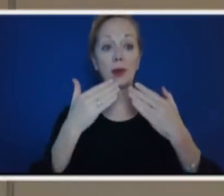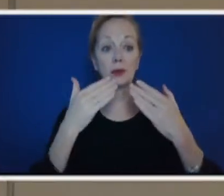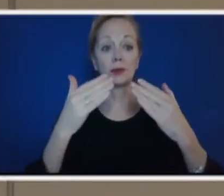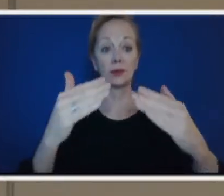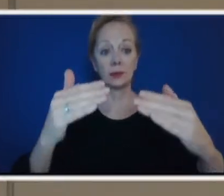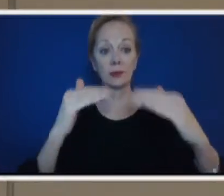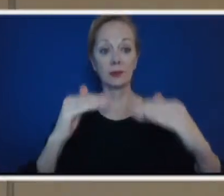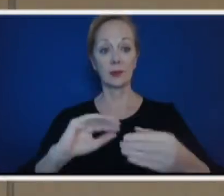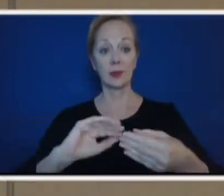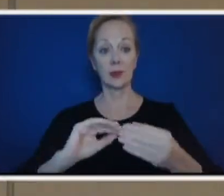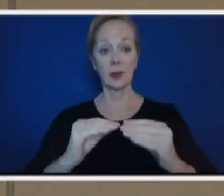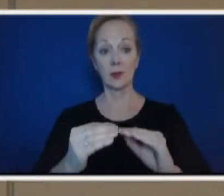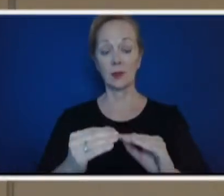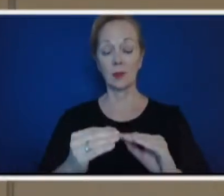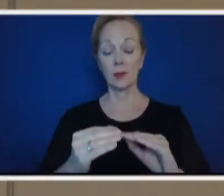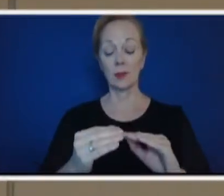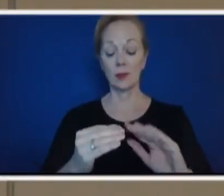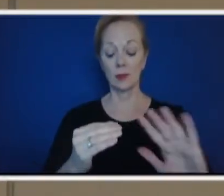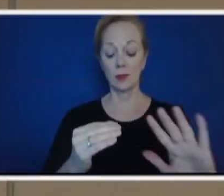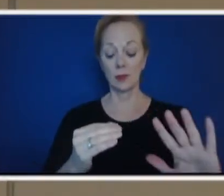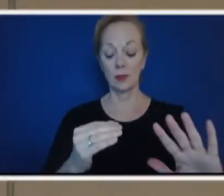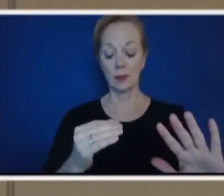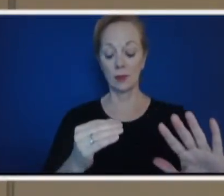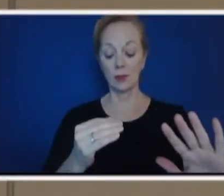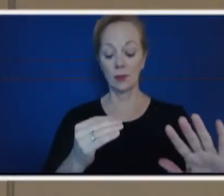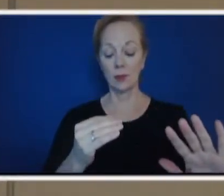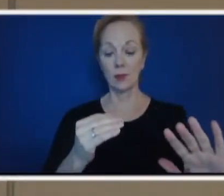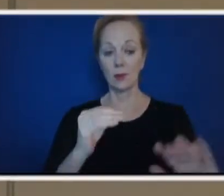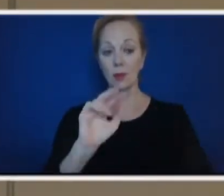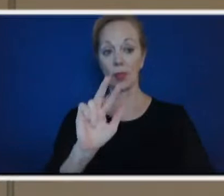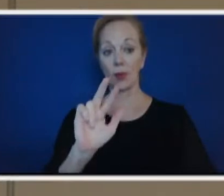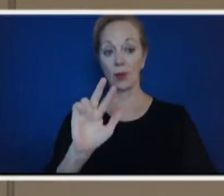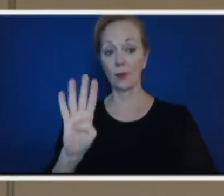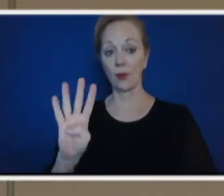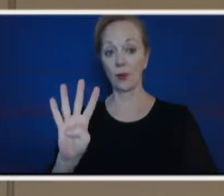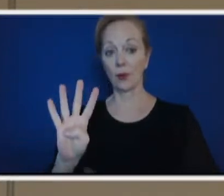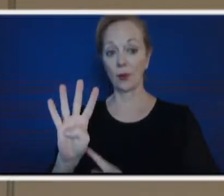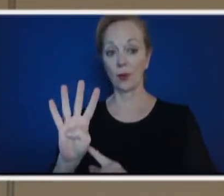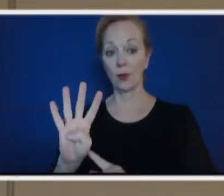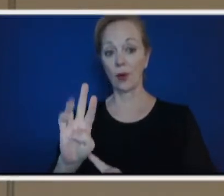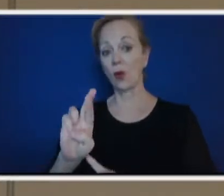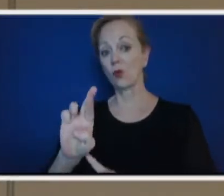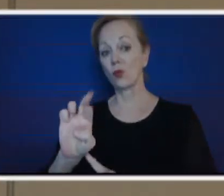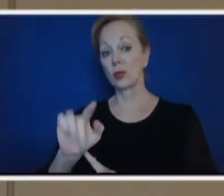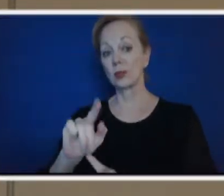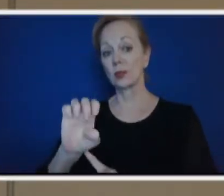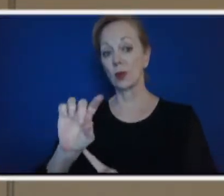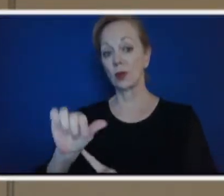to item number 34, rezoning petition